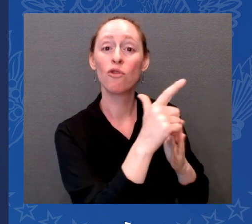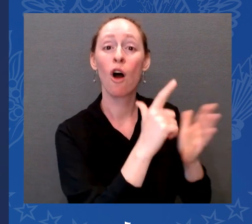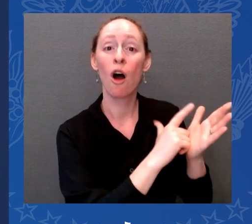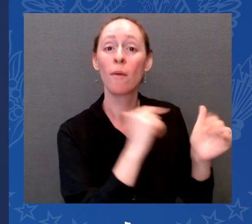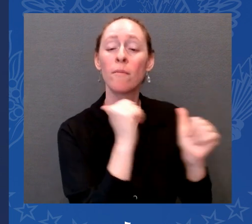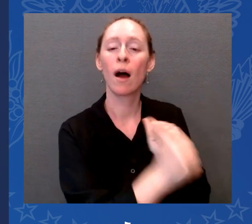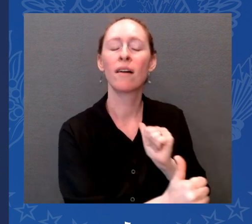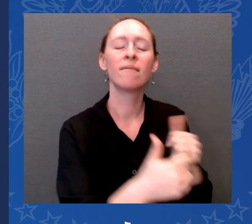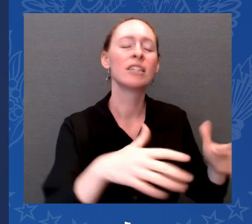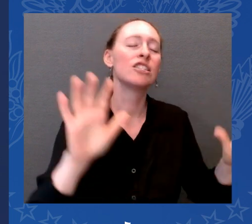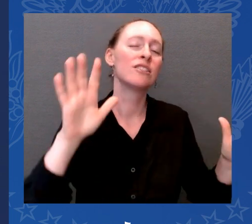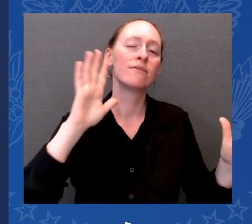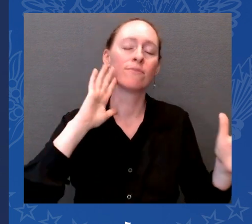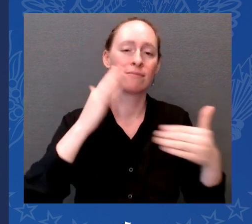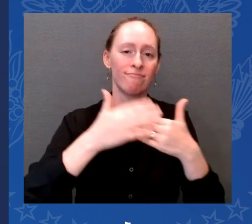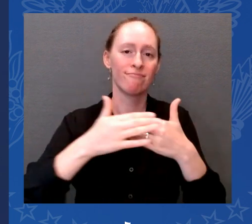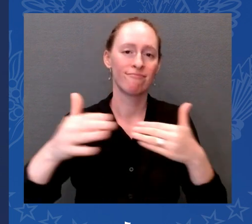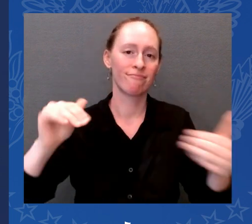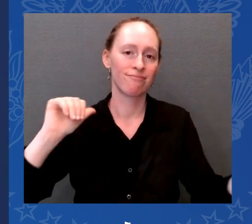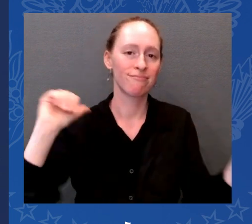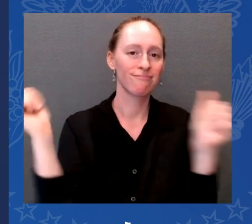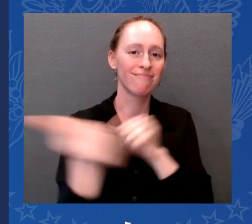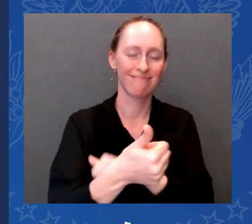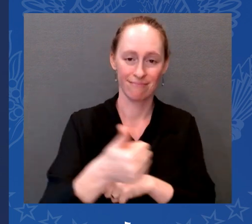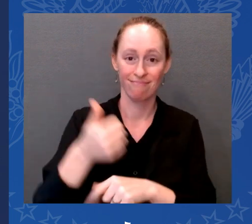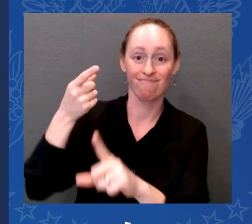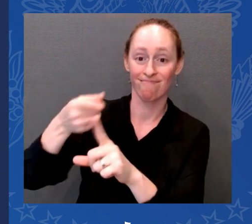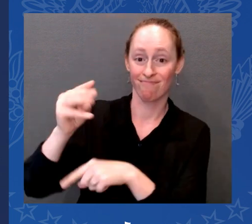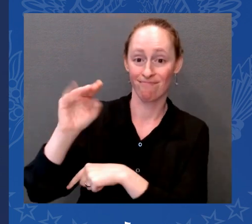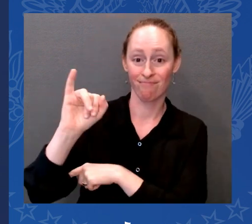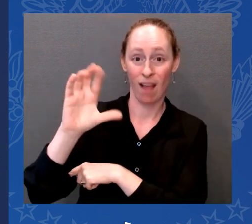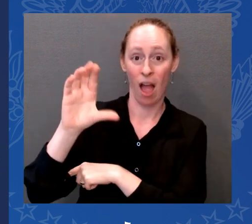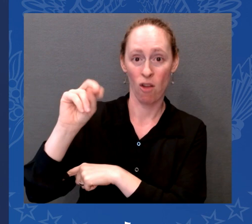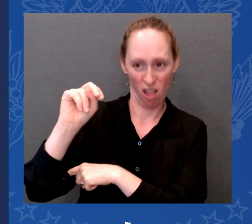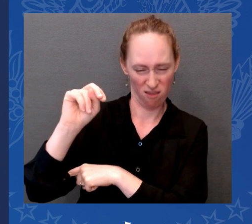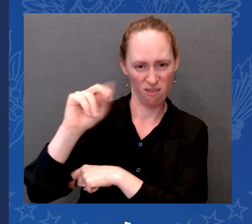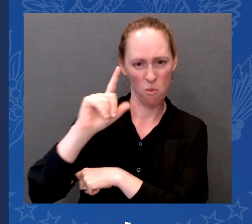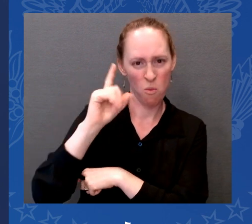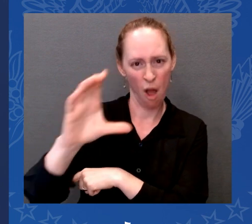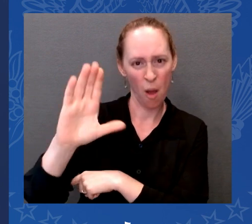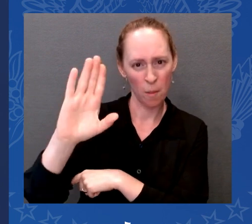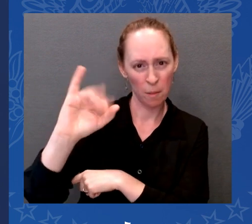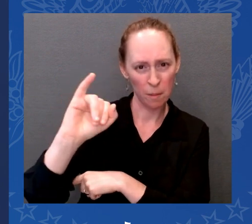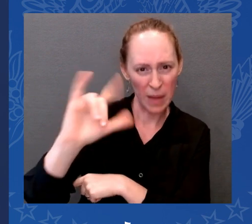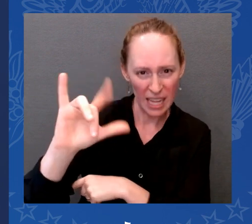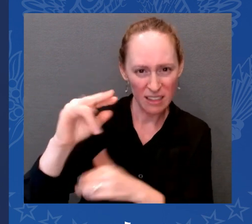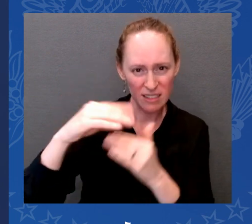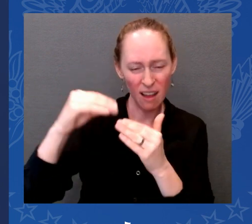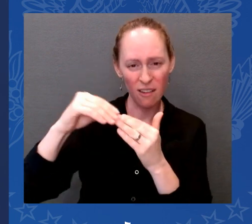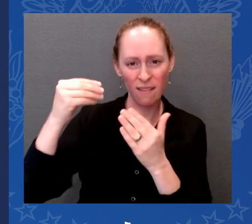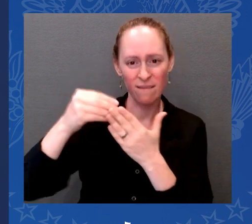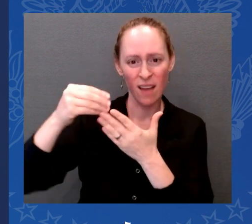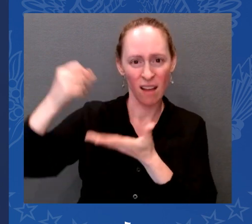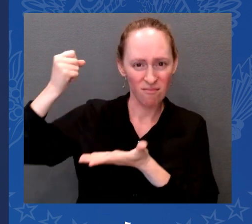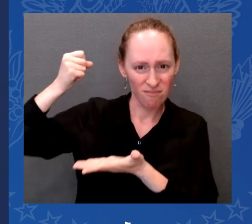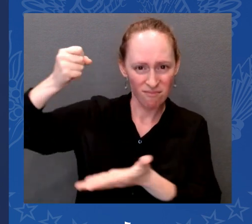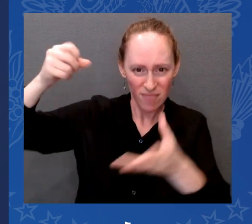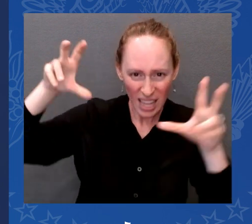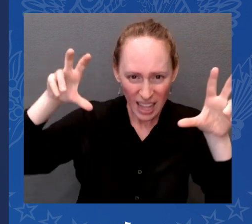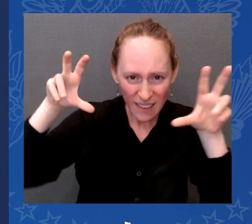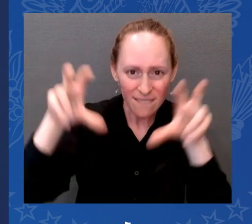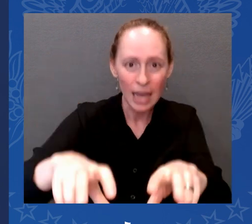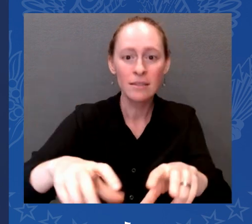$100 billion investment alone, we're going to increase America's share of global memory chips and production by